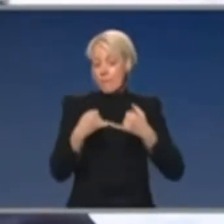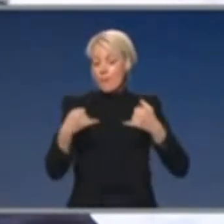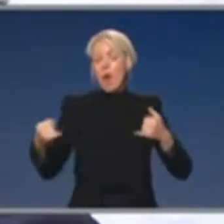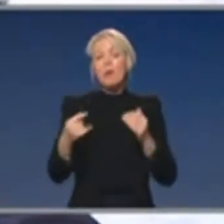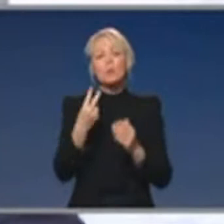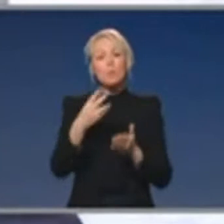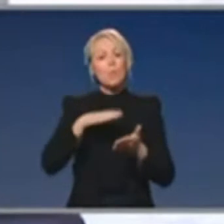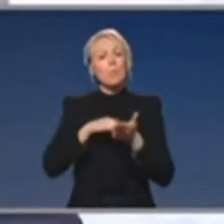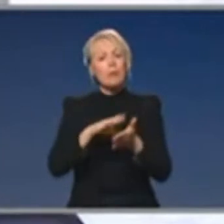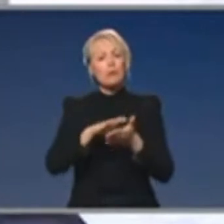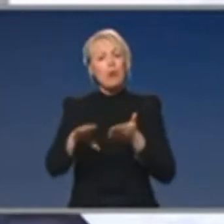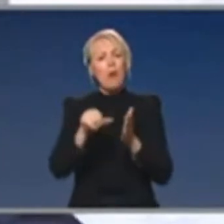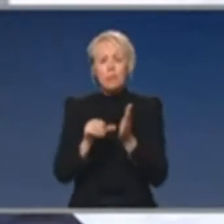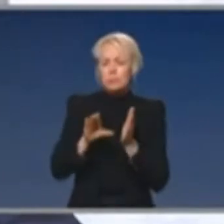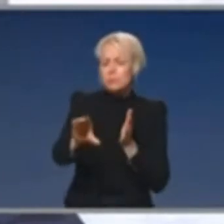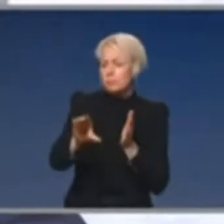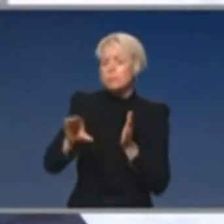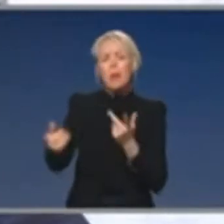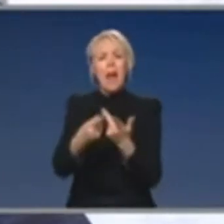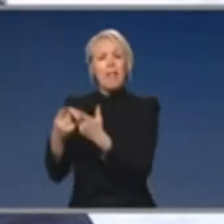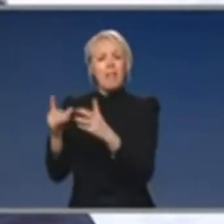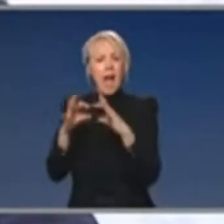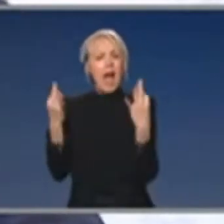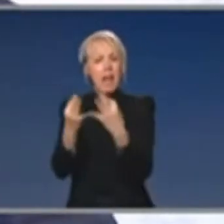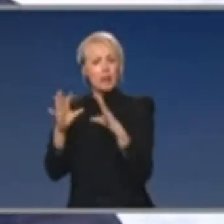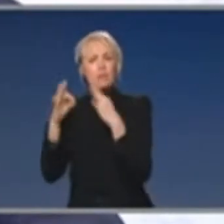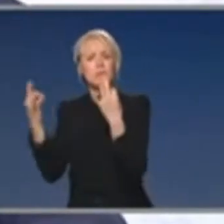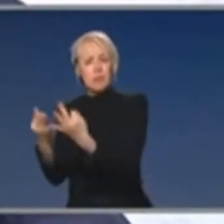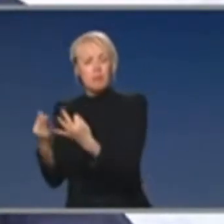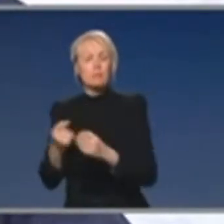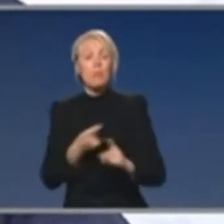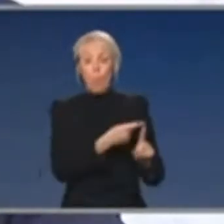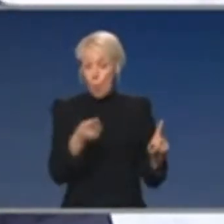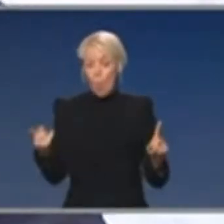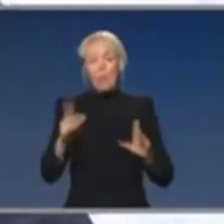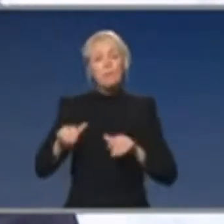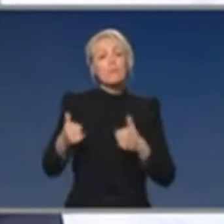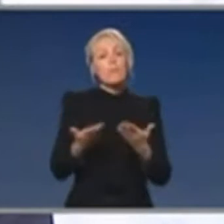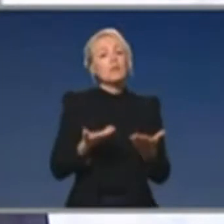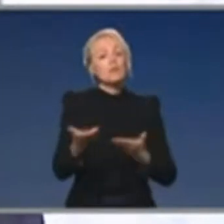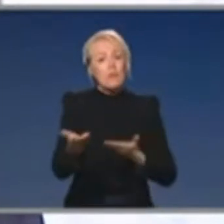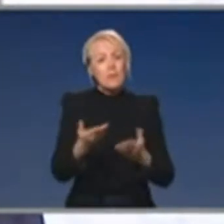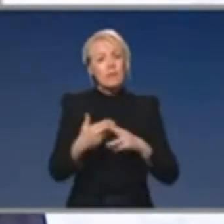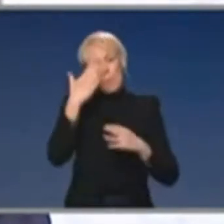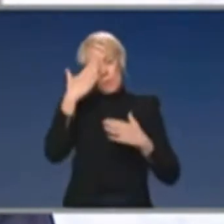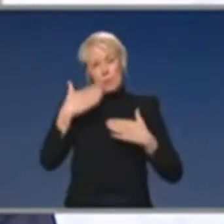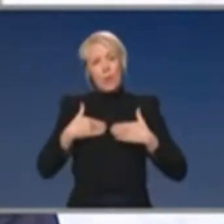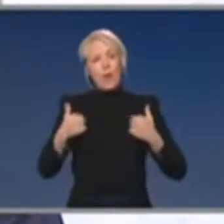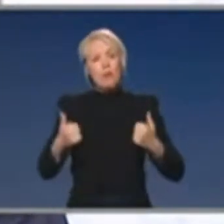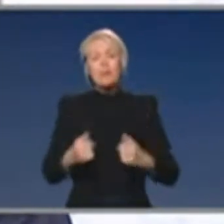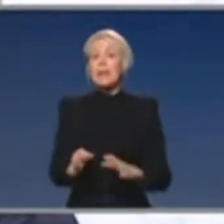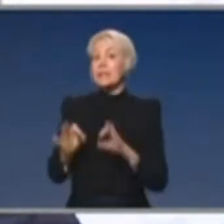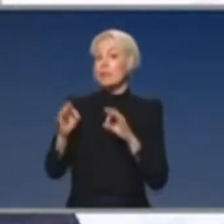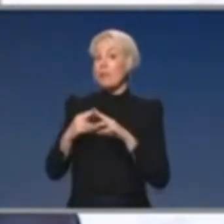Blue. Specifically in Headspace, that is to increase outreach services to young people in the community who are in